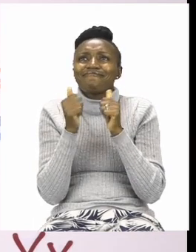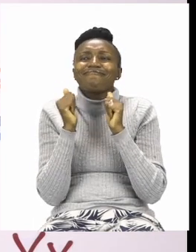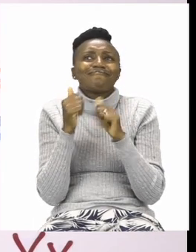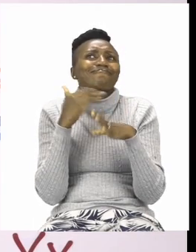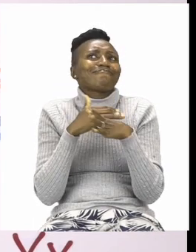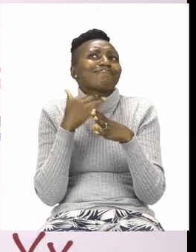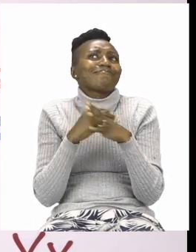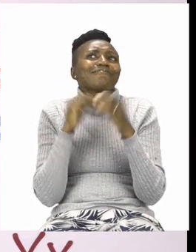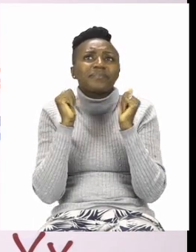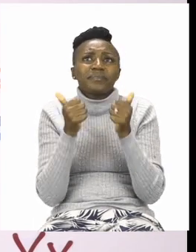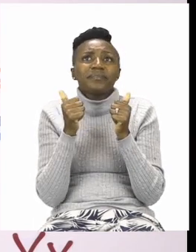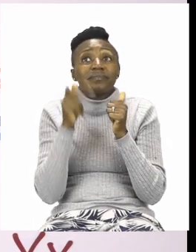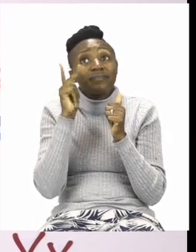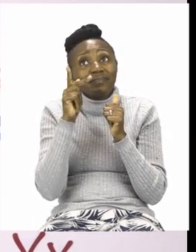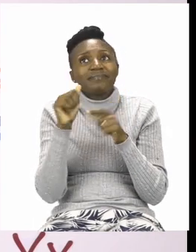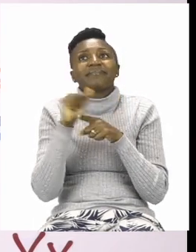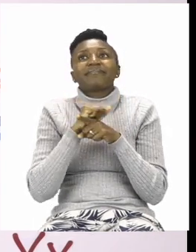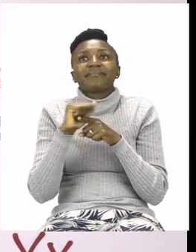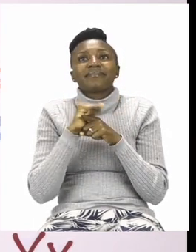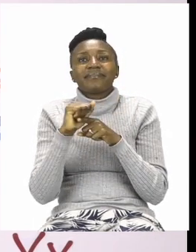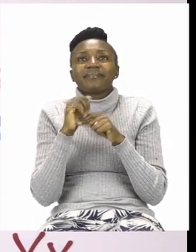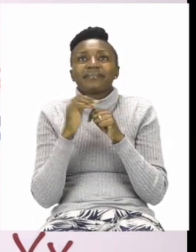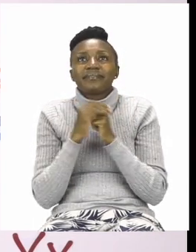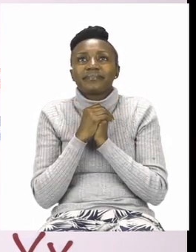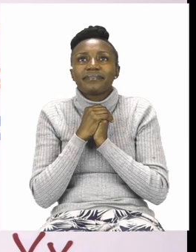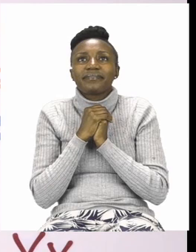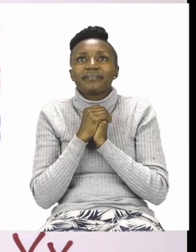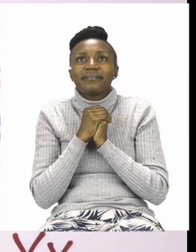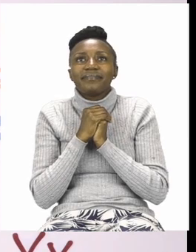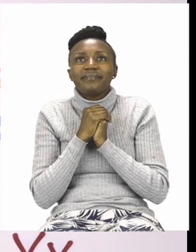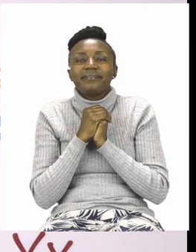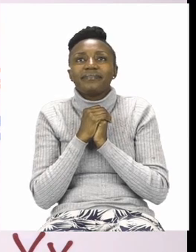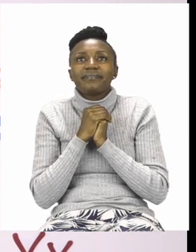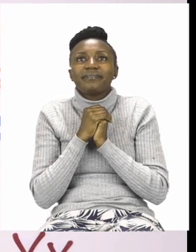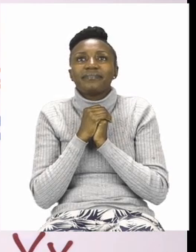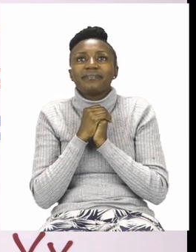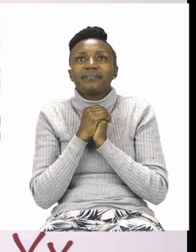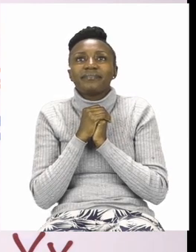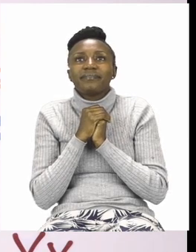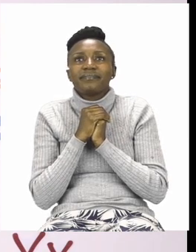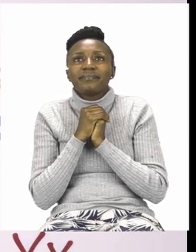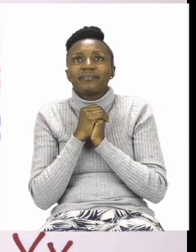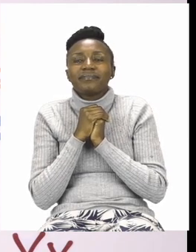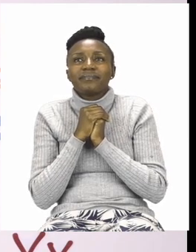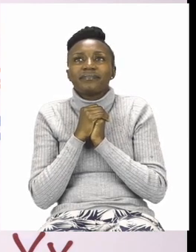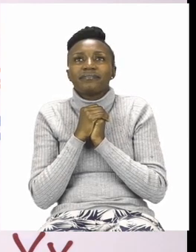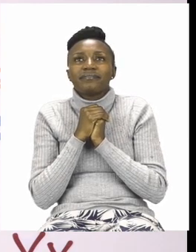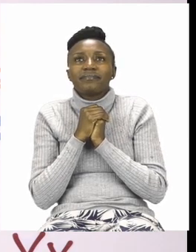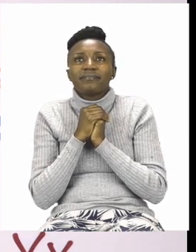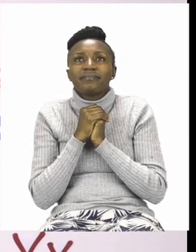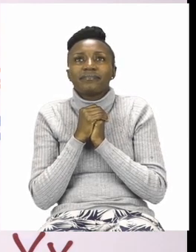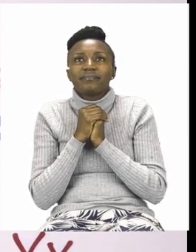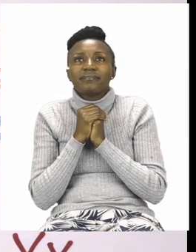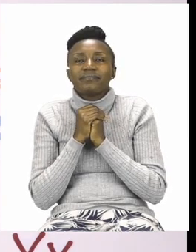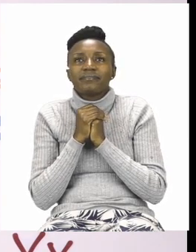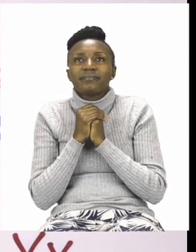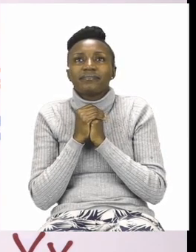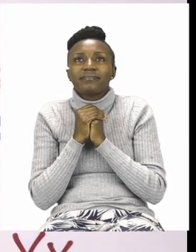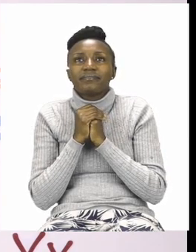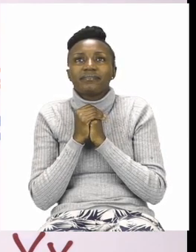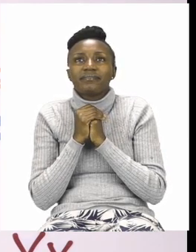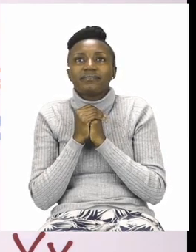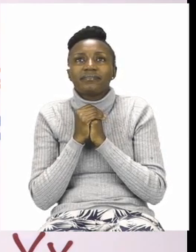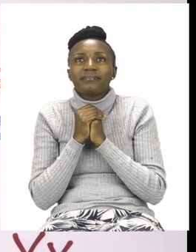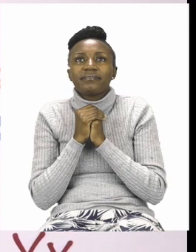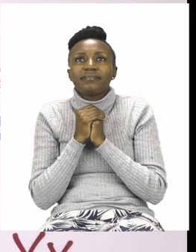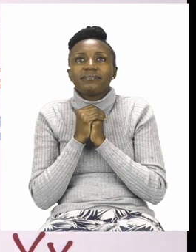job! Let's try it again. So we're going to start at the top where his cap is, and we go across, catching